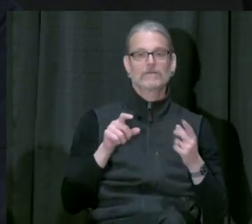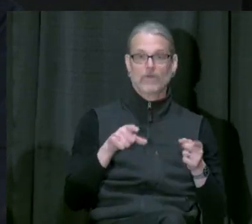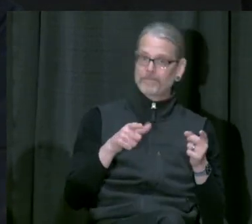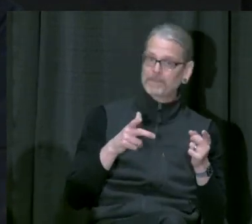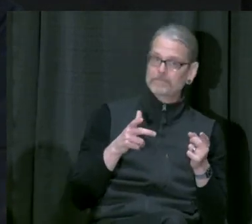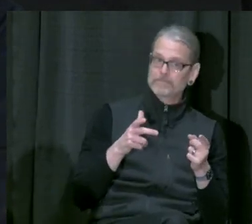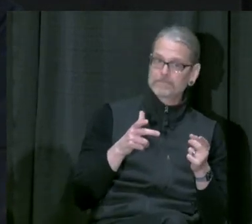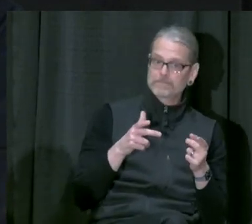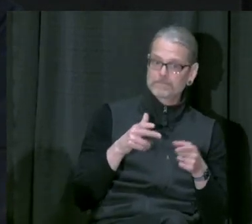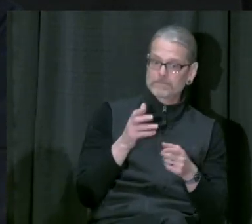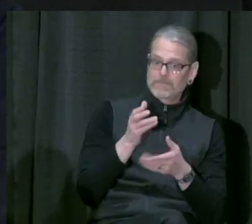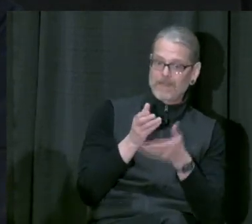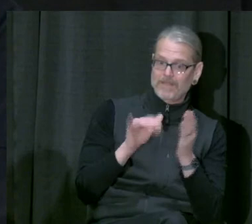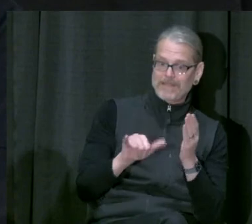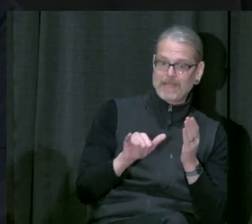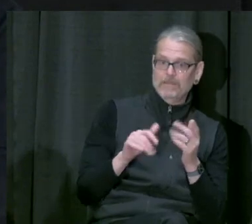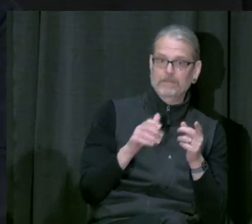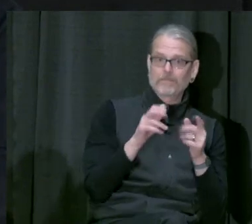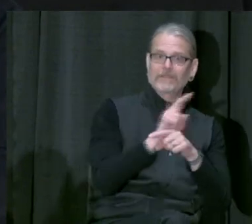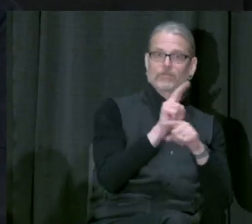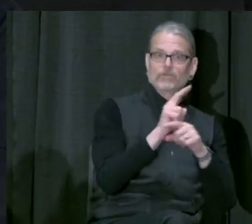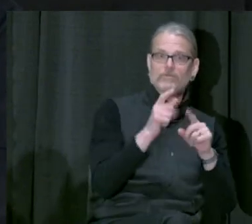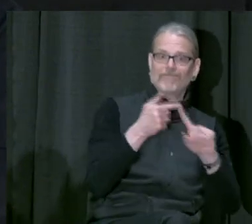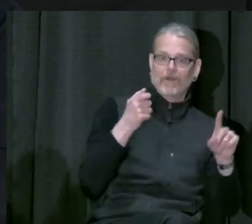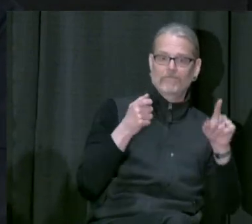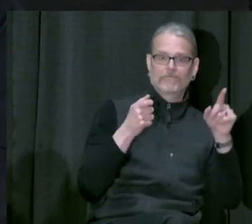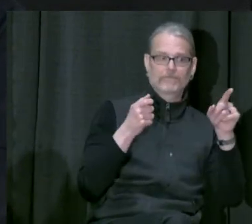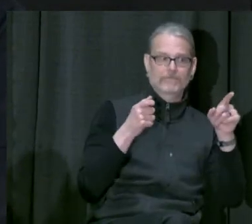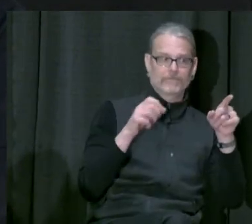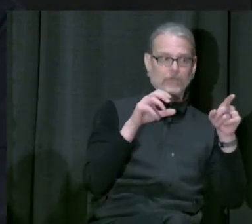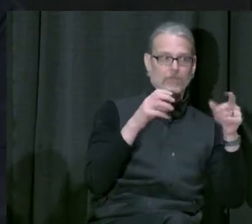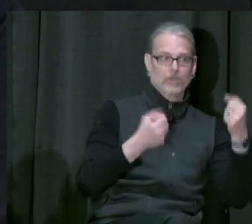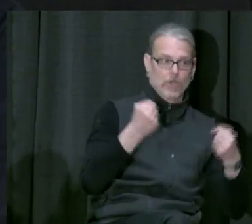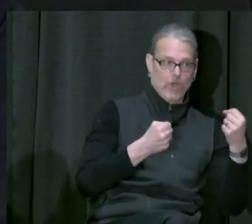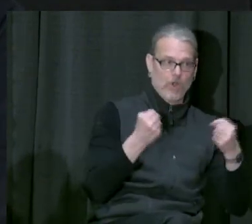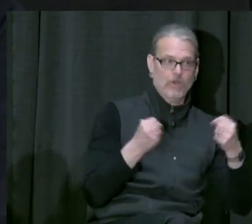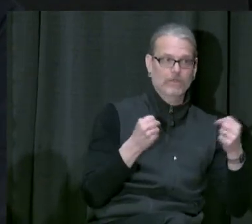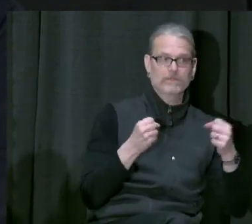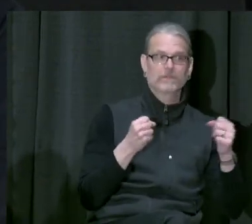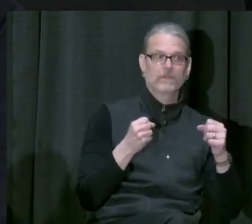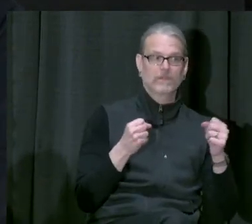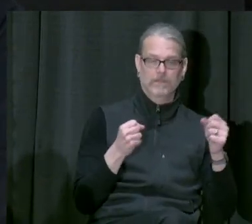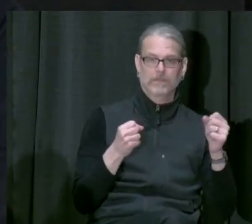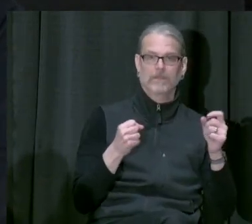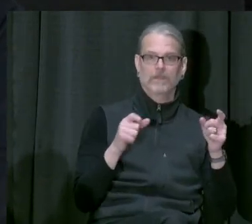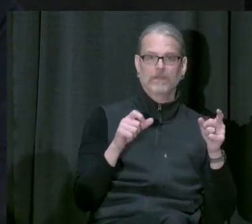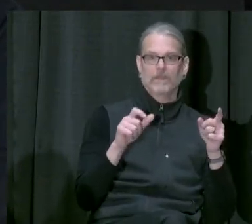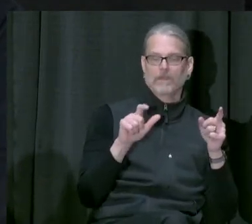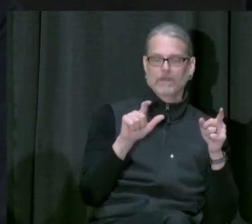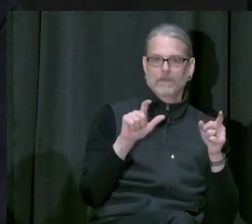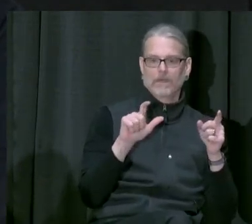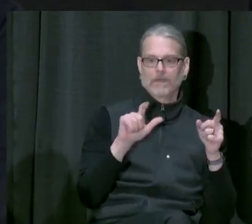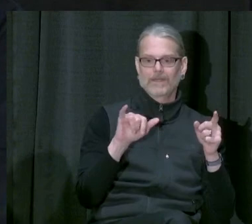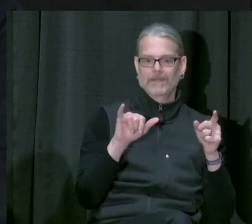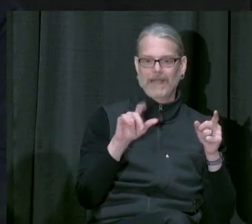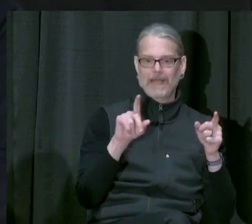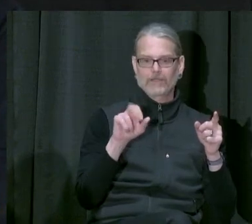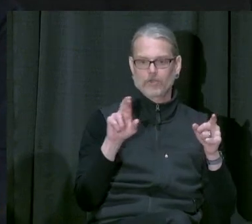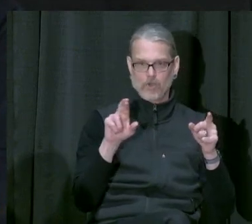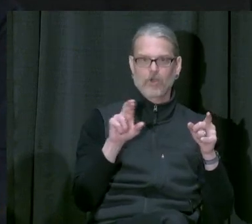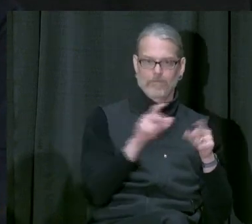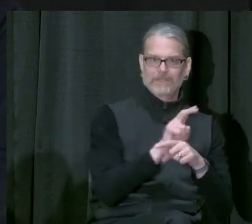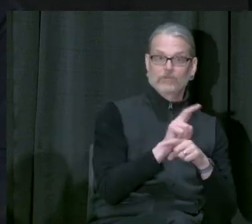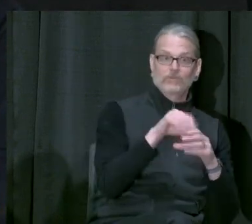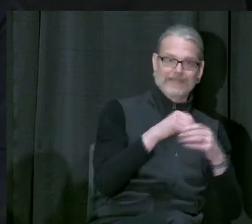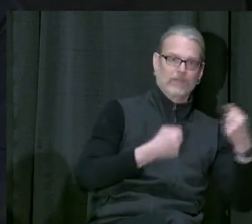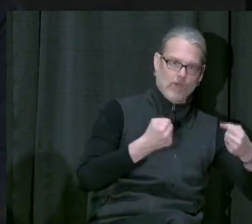these multi-million dollar systems for mapping outdoors, was getting smaller and cheaper and able to be used in this